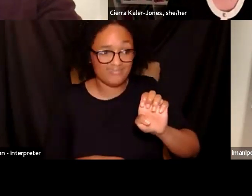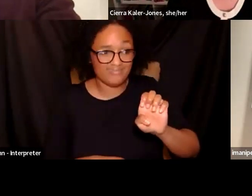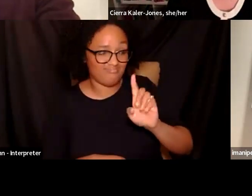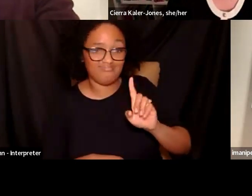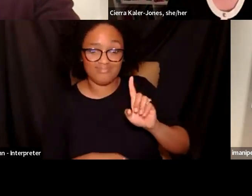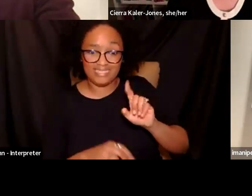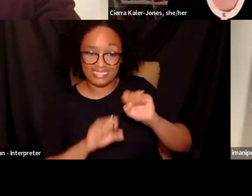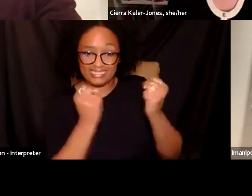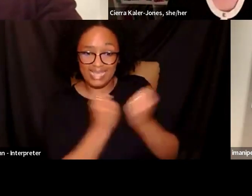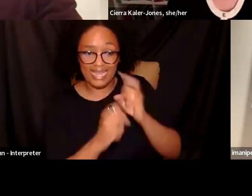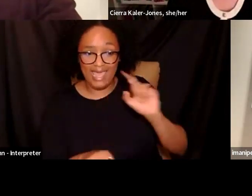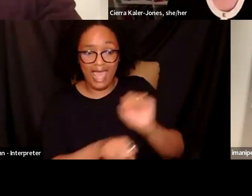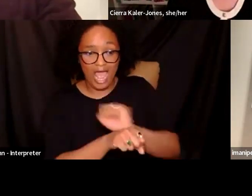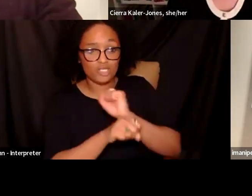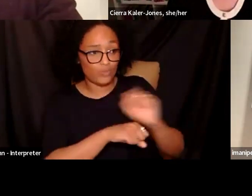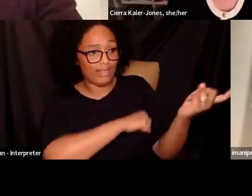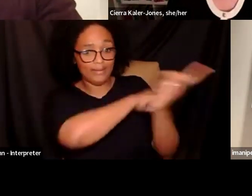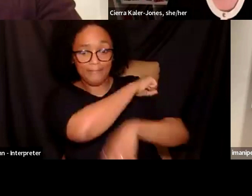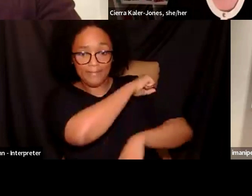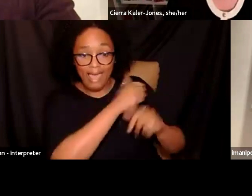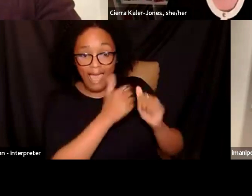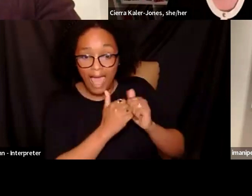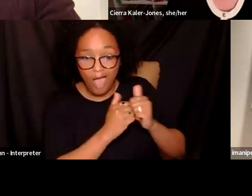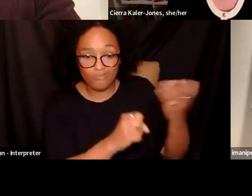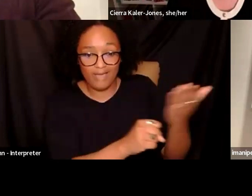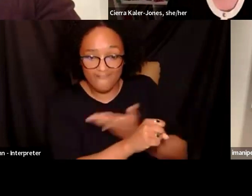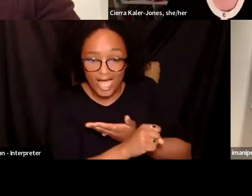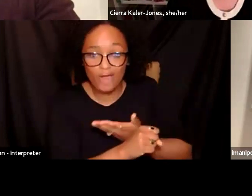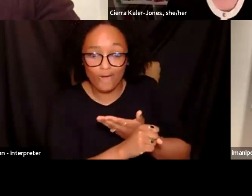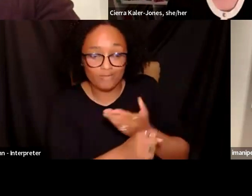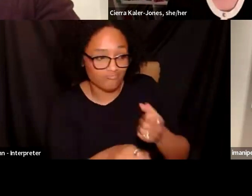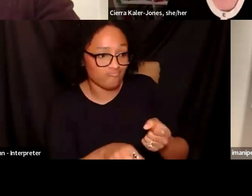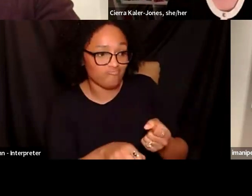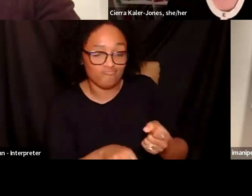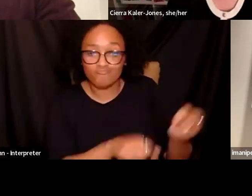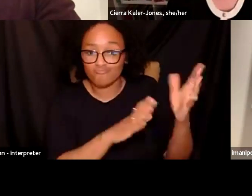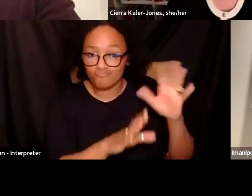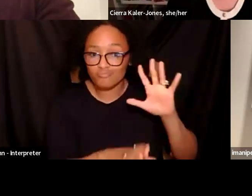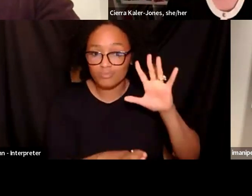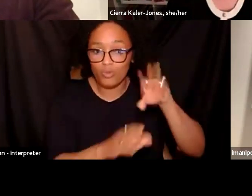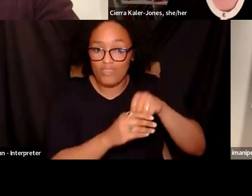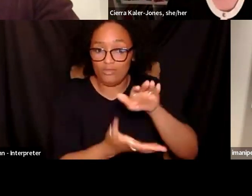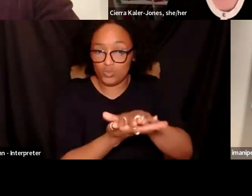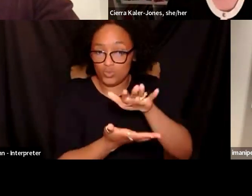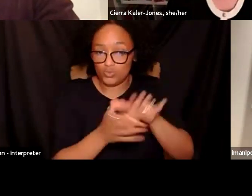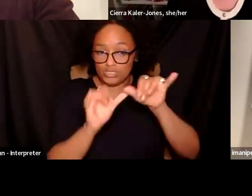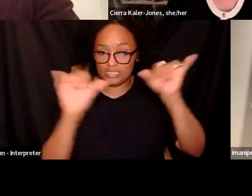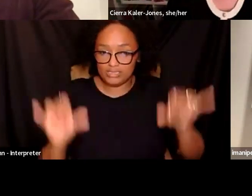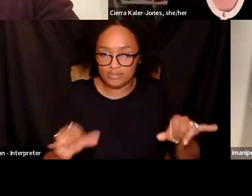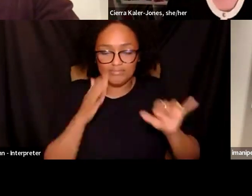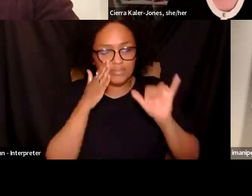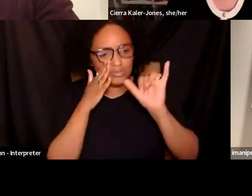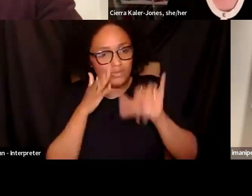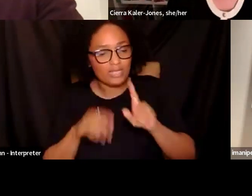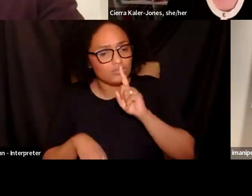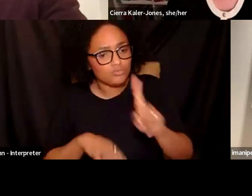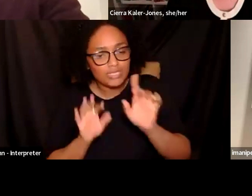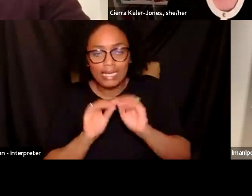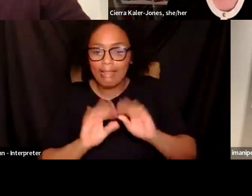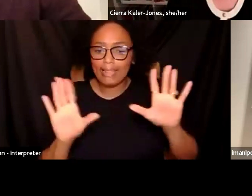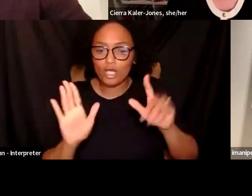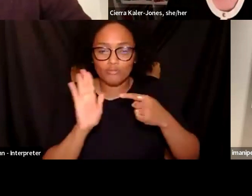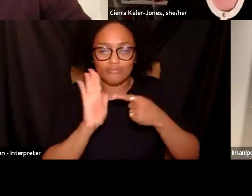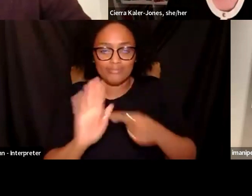again, it's a critical part of the story, but it's also yet another indication of